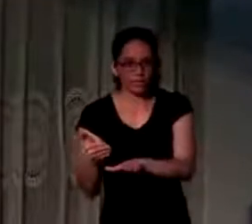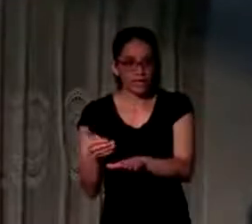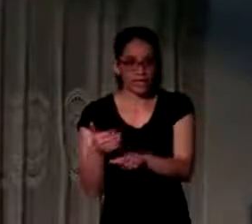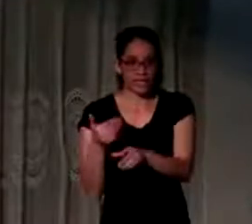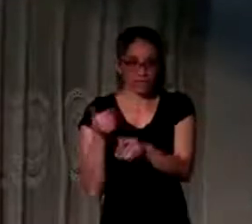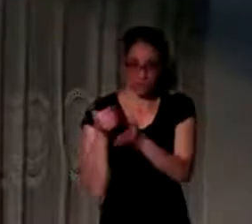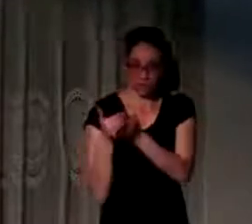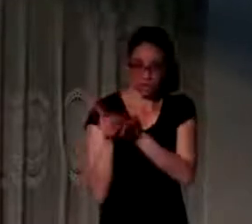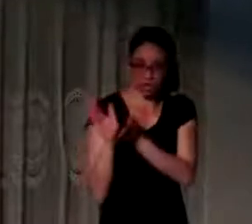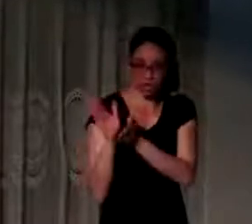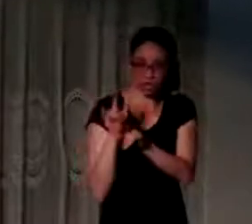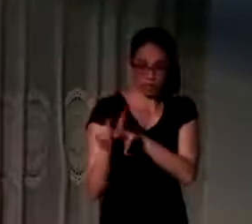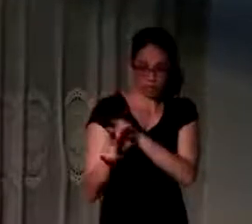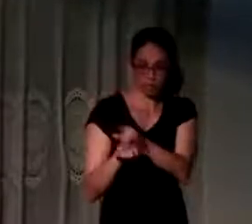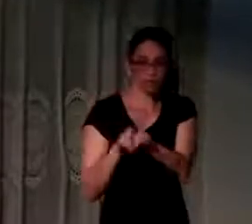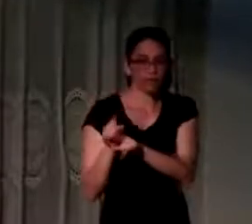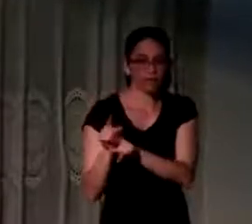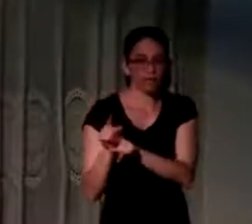he died on the cross